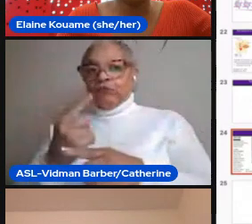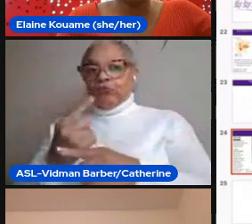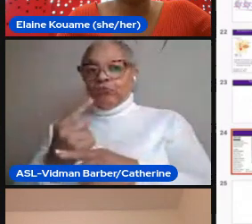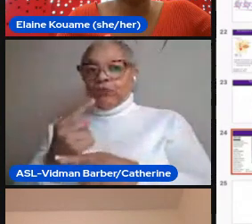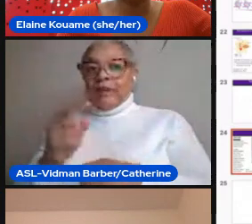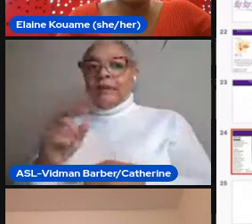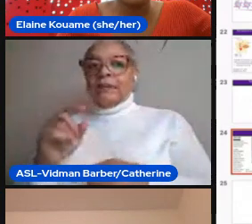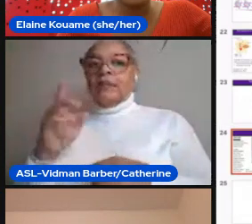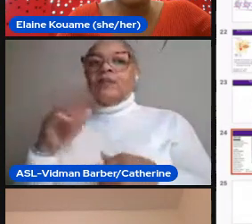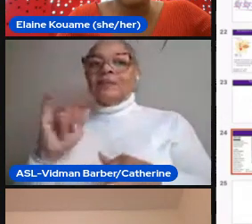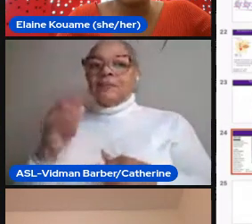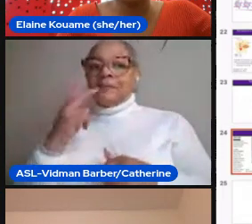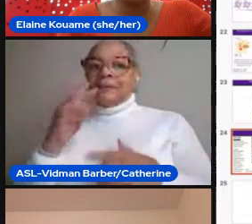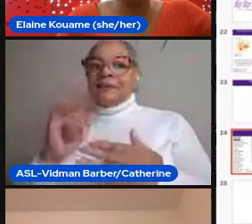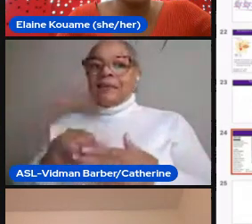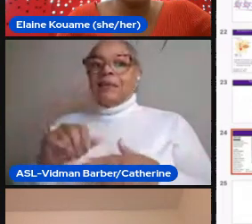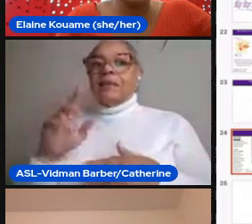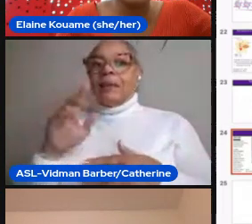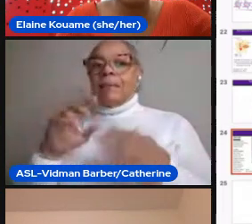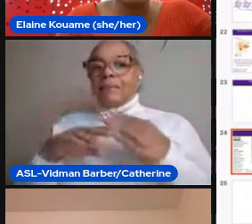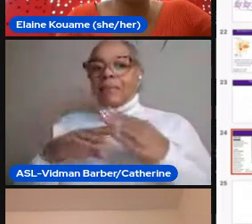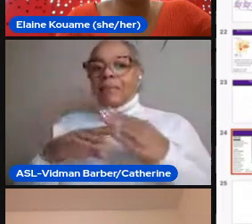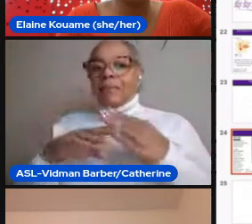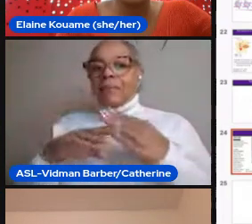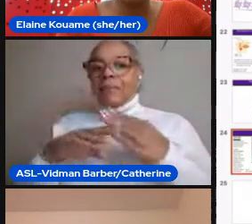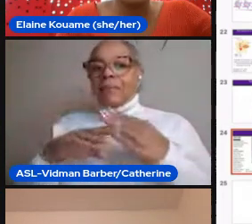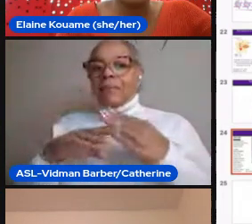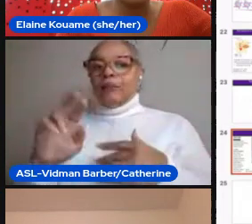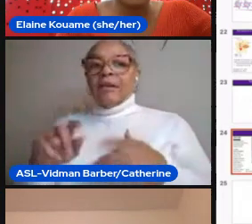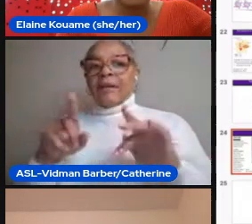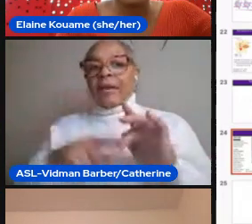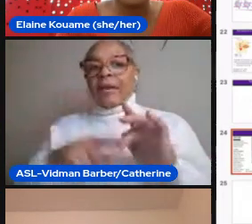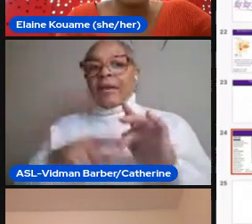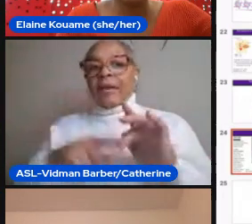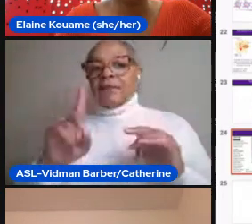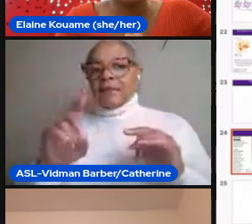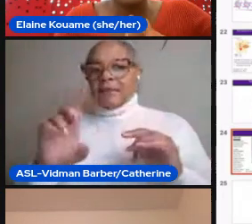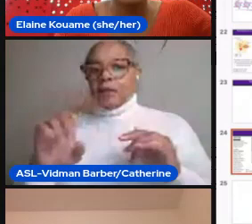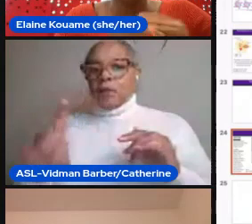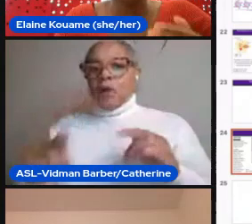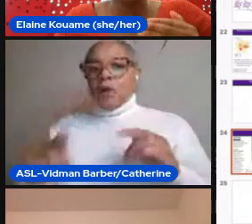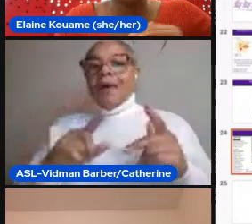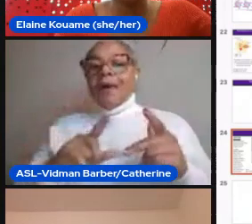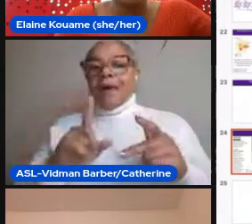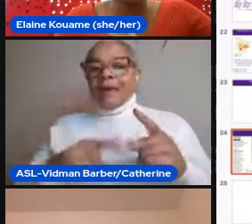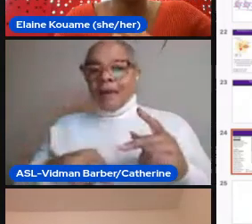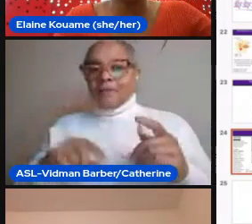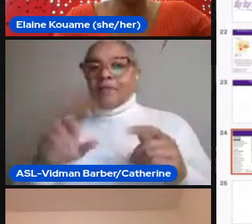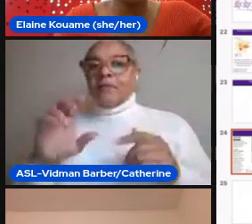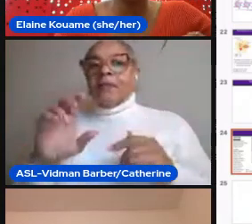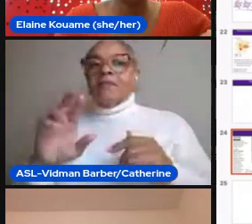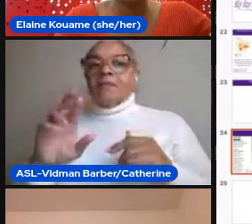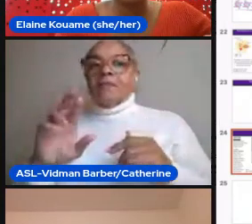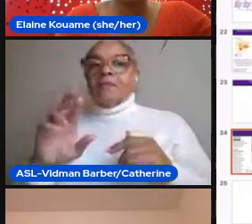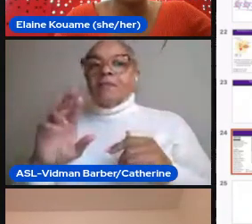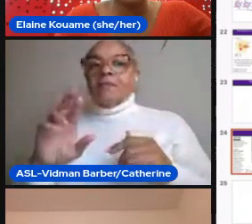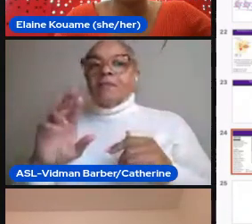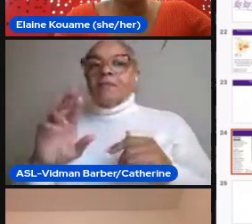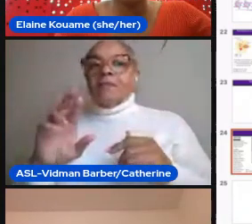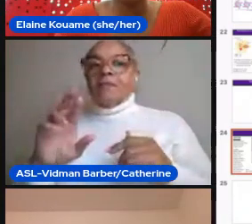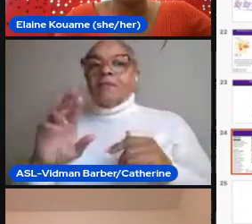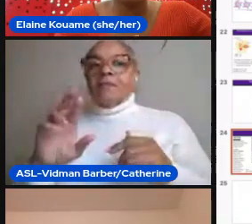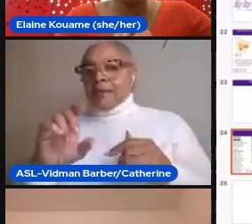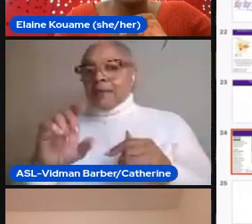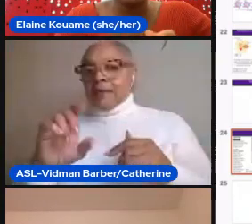see this blocked Treg in the absence of DC1, in the absence of CLEC9A, like I was saying, that because we think that other cells